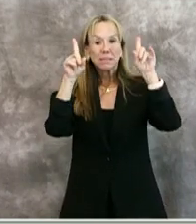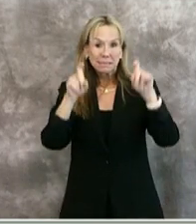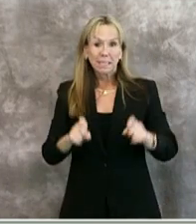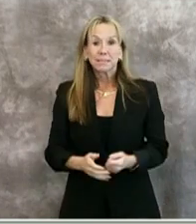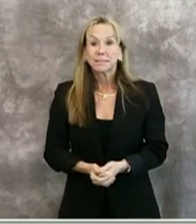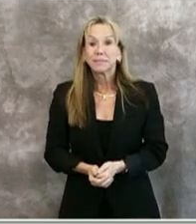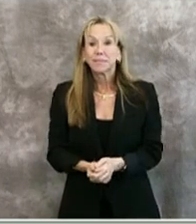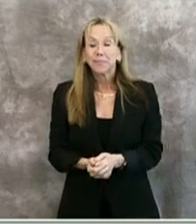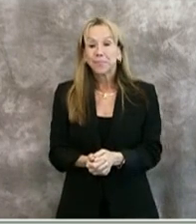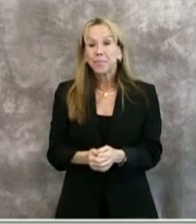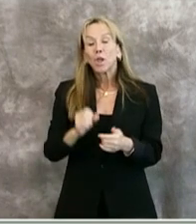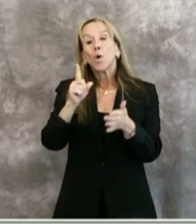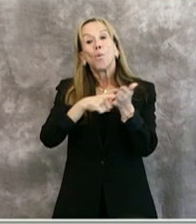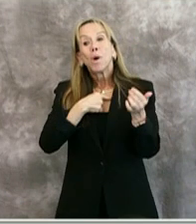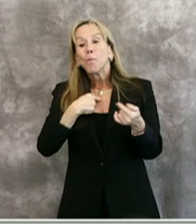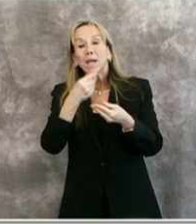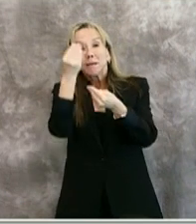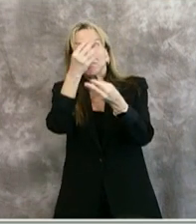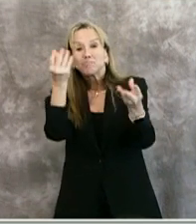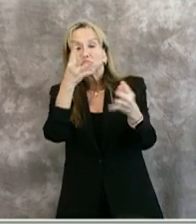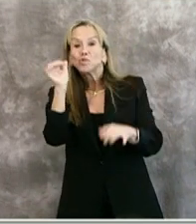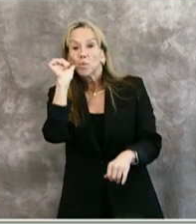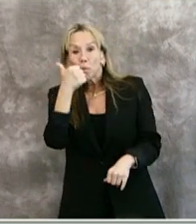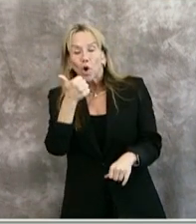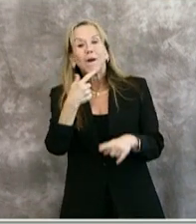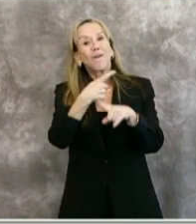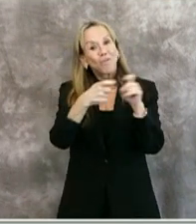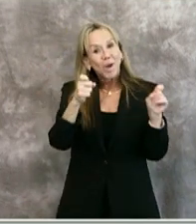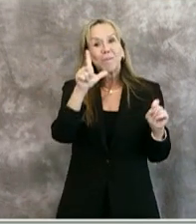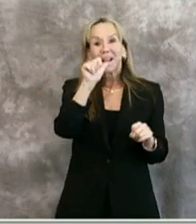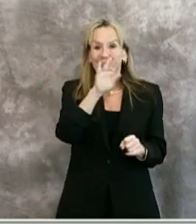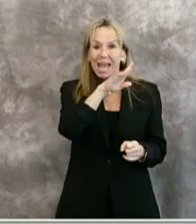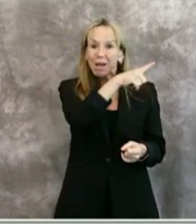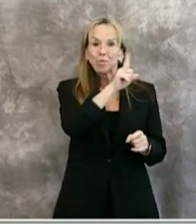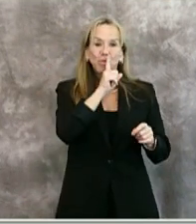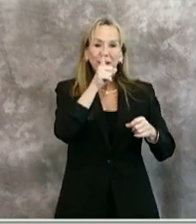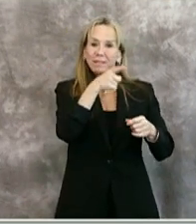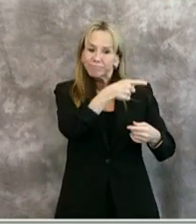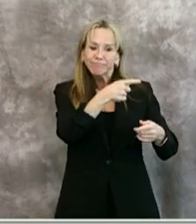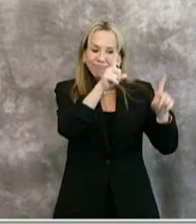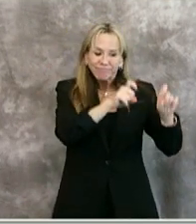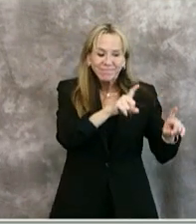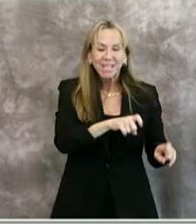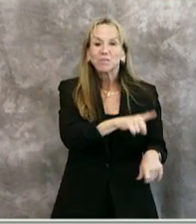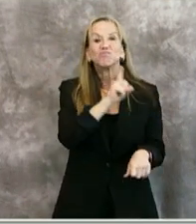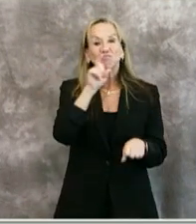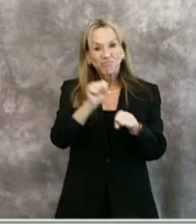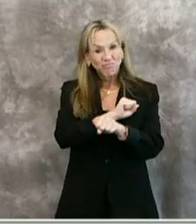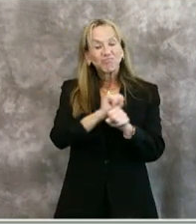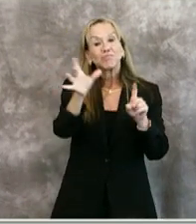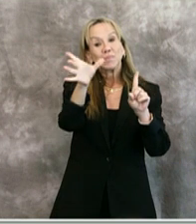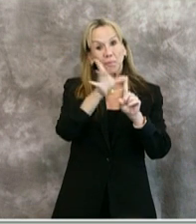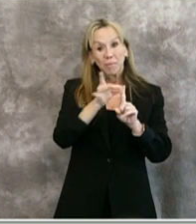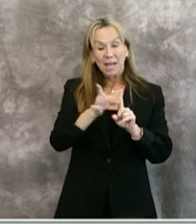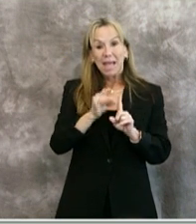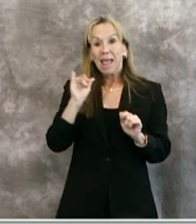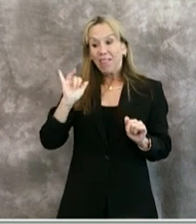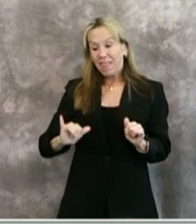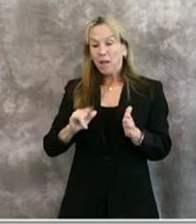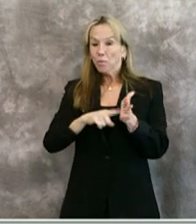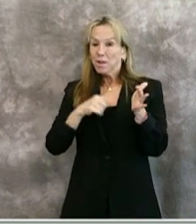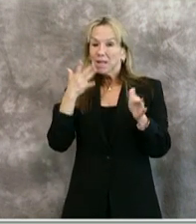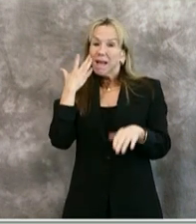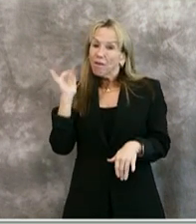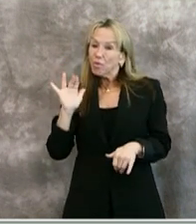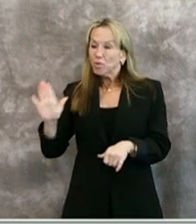confirmed cases that we report daily are just that, laboratory-confirmed cases only, and this is the recommended practice in the state of